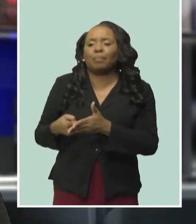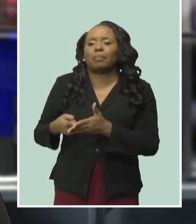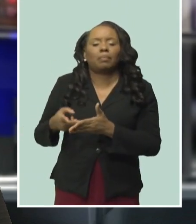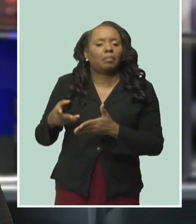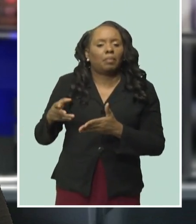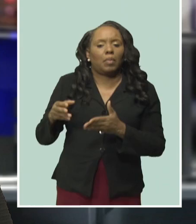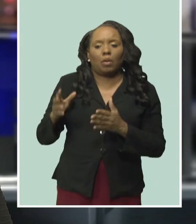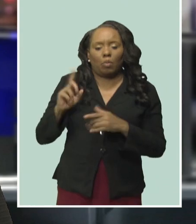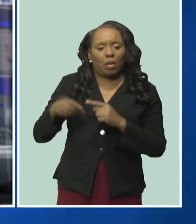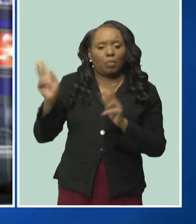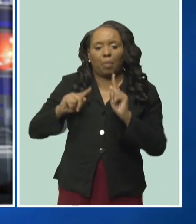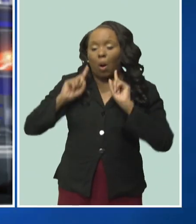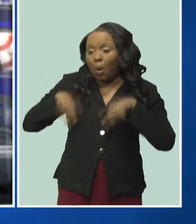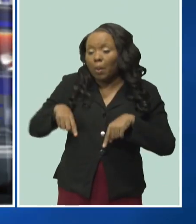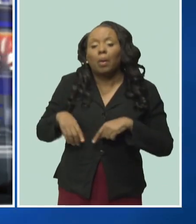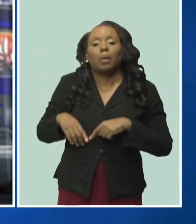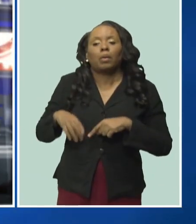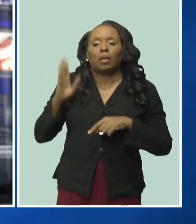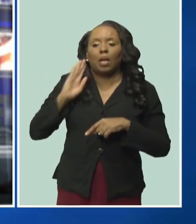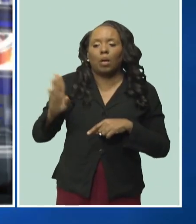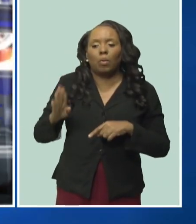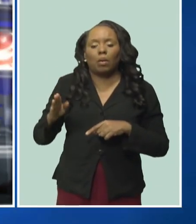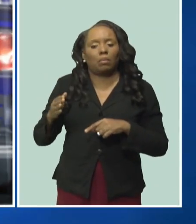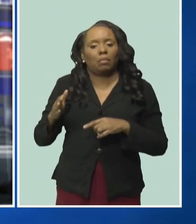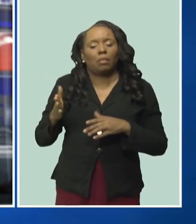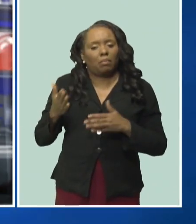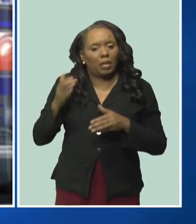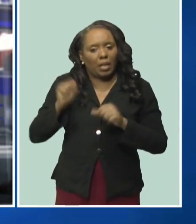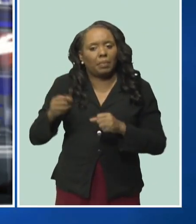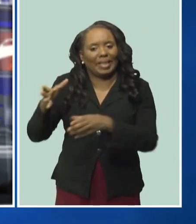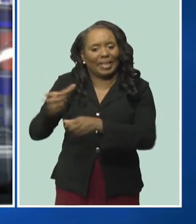the ground. That's it from the Estimates Debates. Pearson. Wendy, thank you.